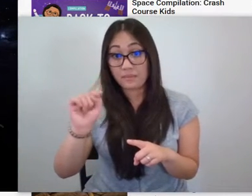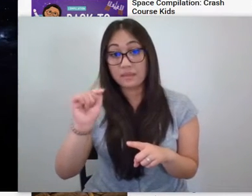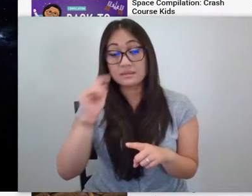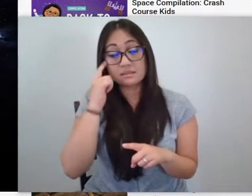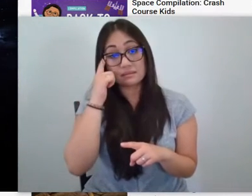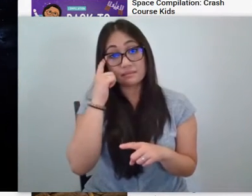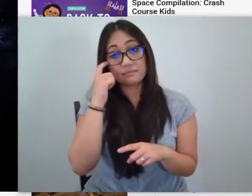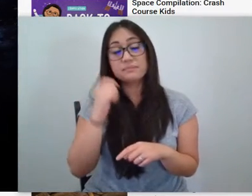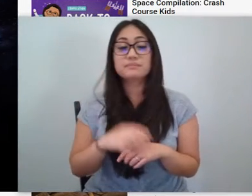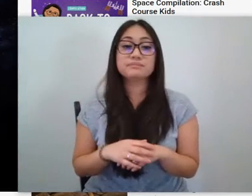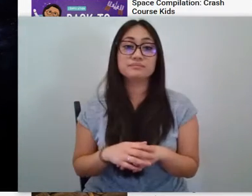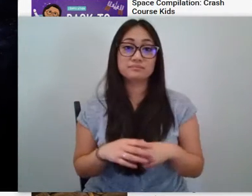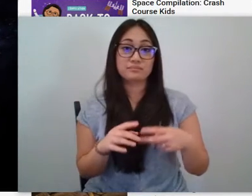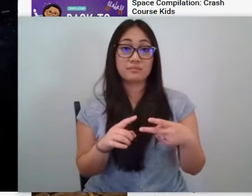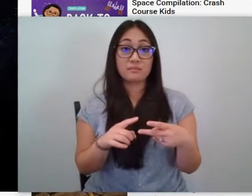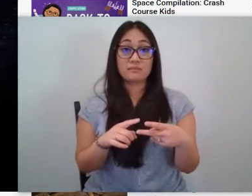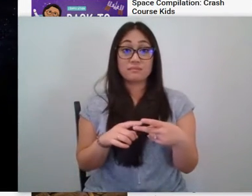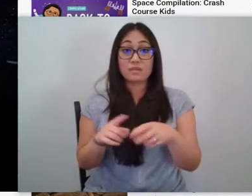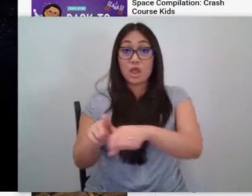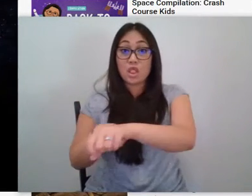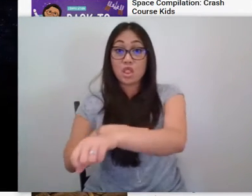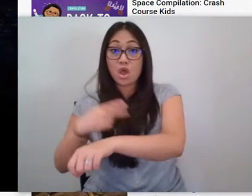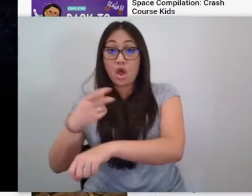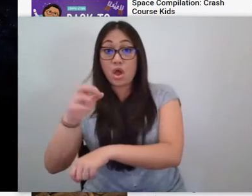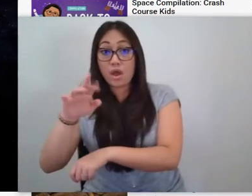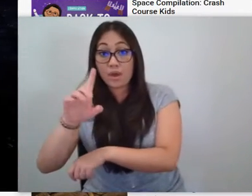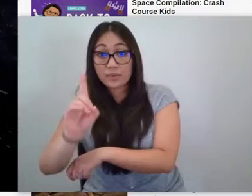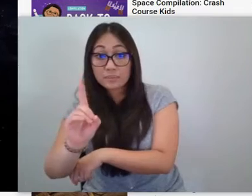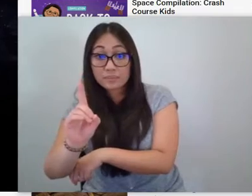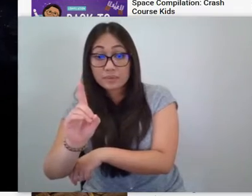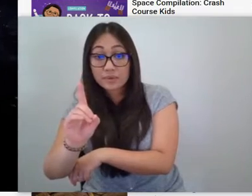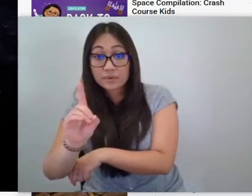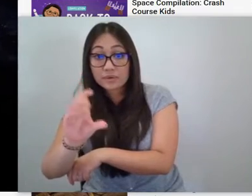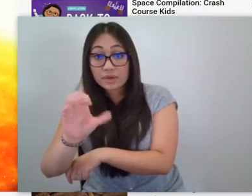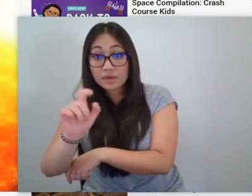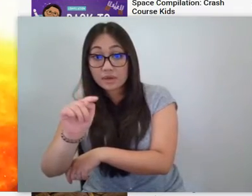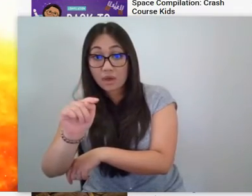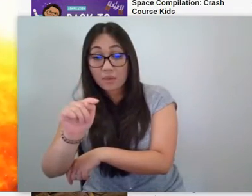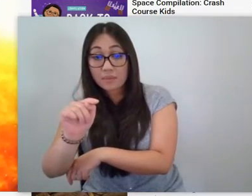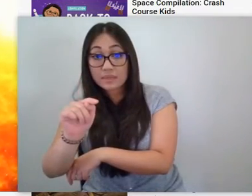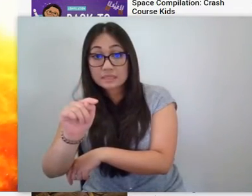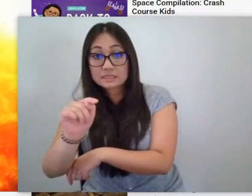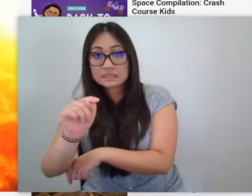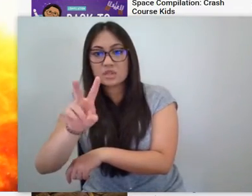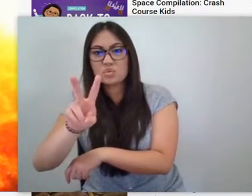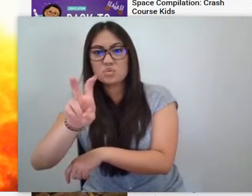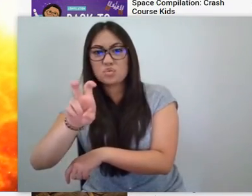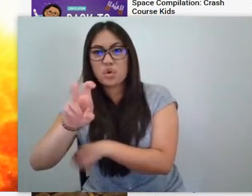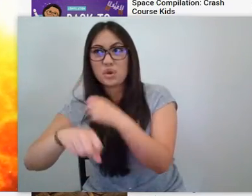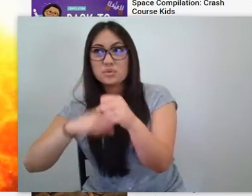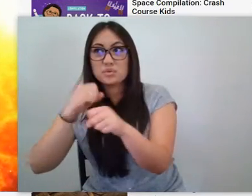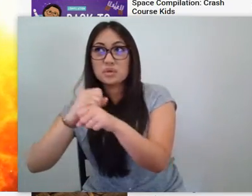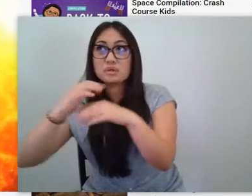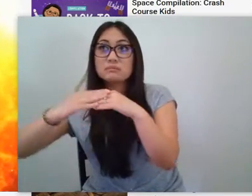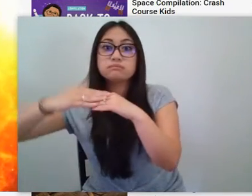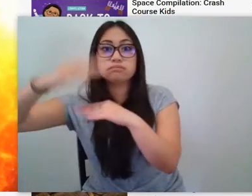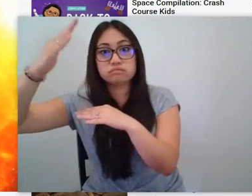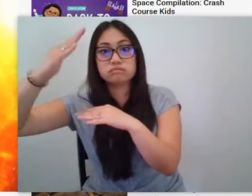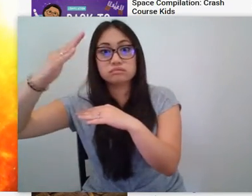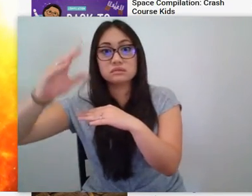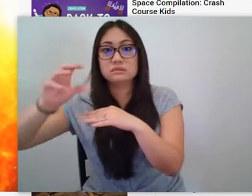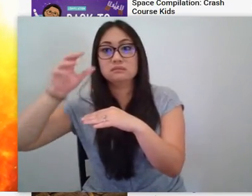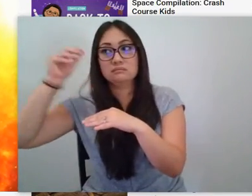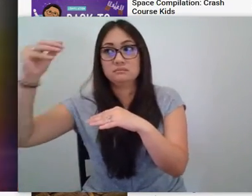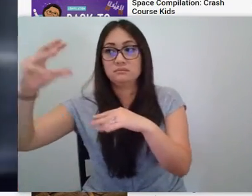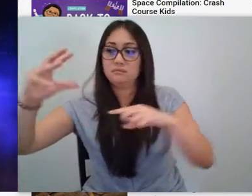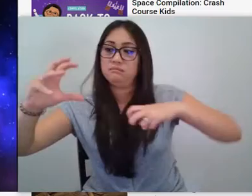Long-period comets have orbits lasting more than 200 years. Some take more than 1,000 years.